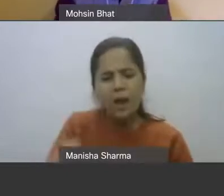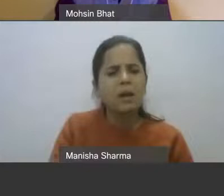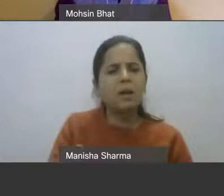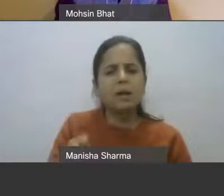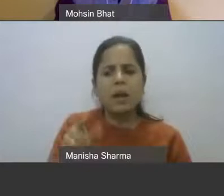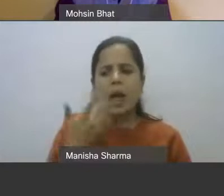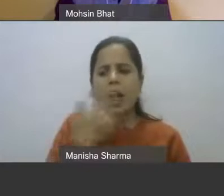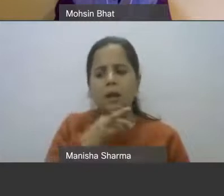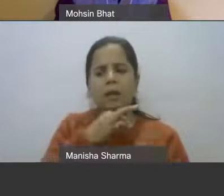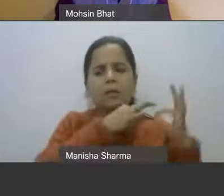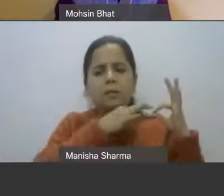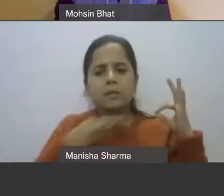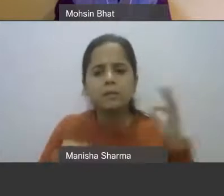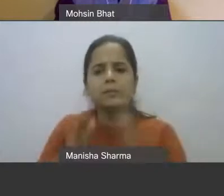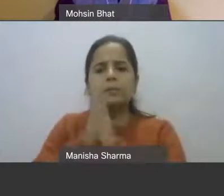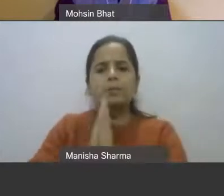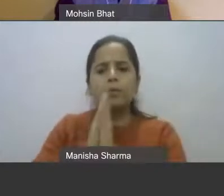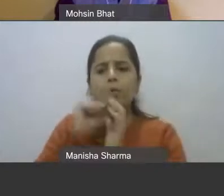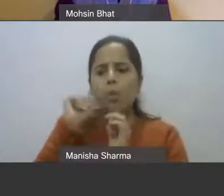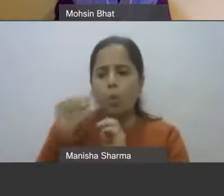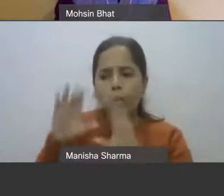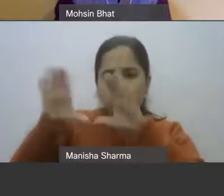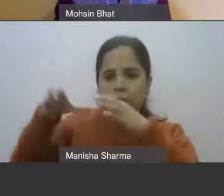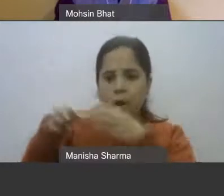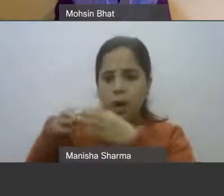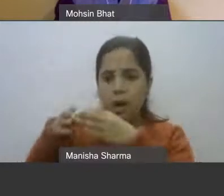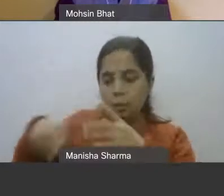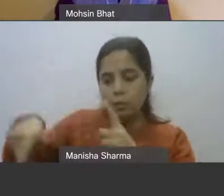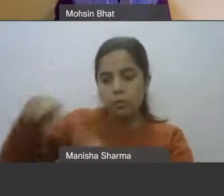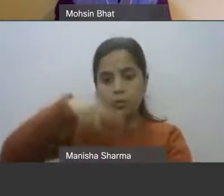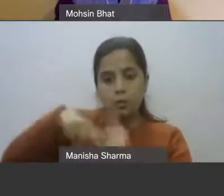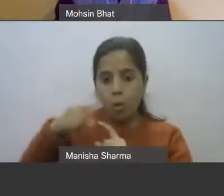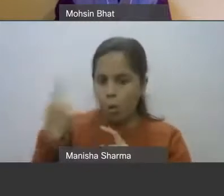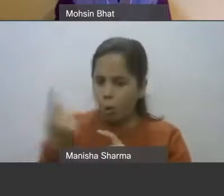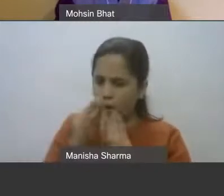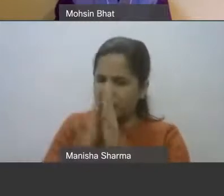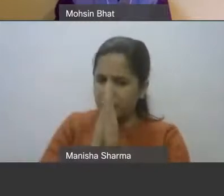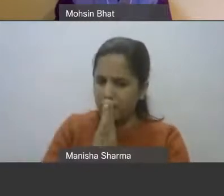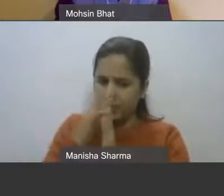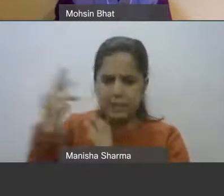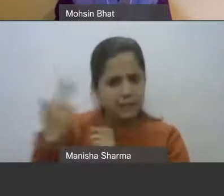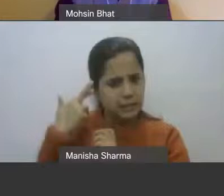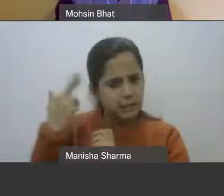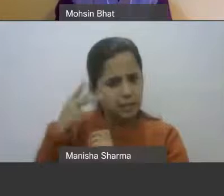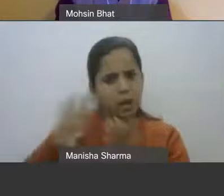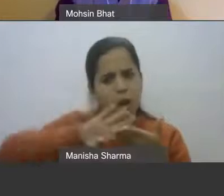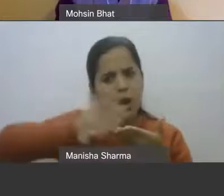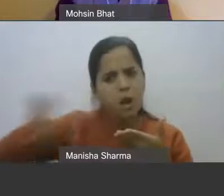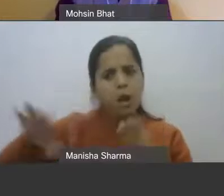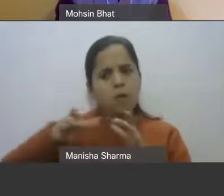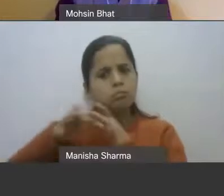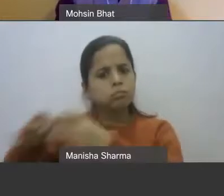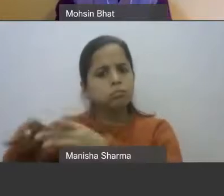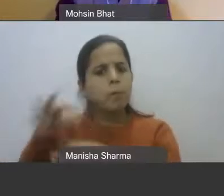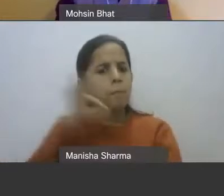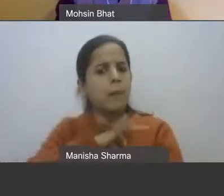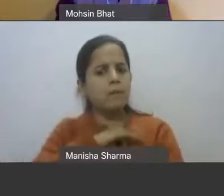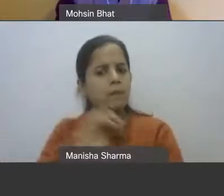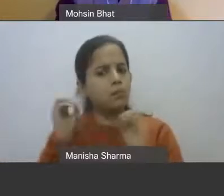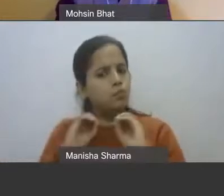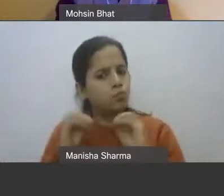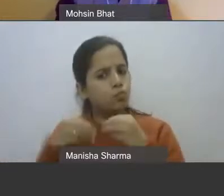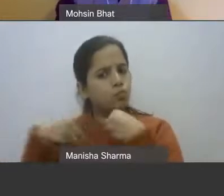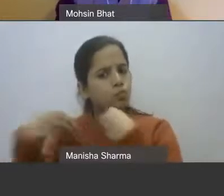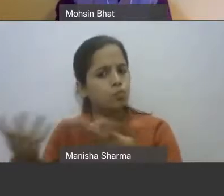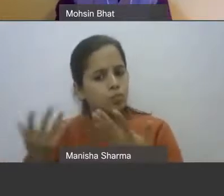community, only on account of religion, has been excluded from granting a benefit, namely